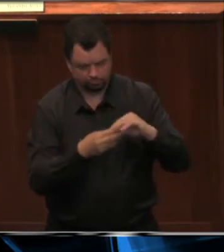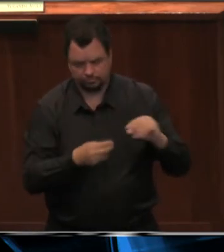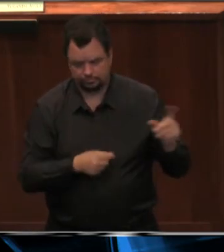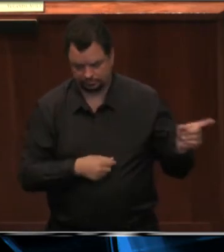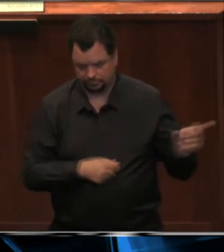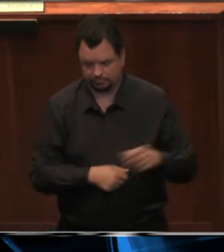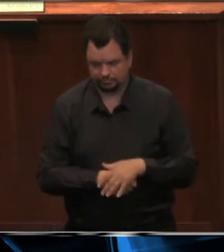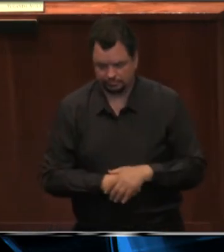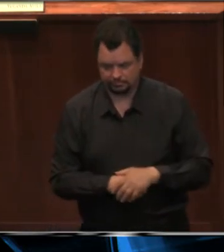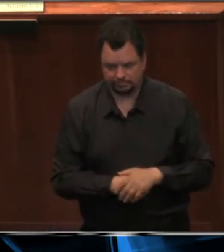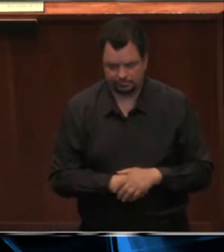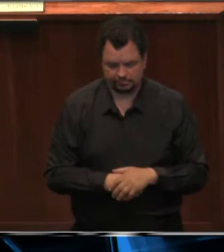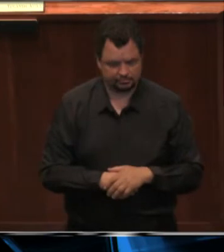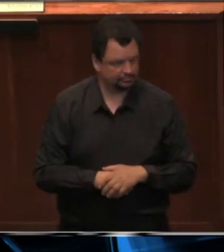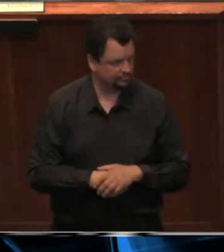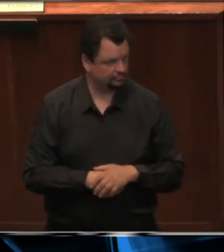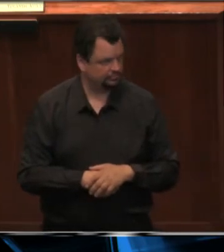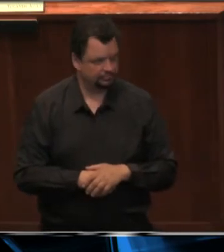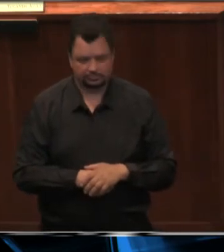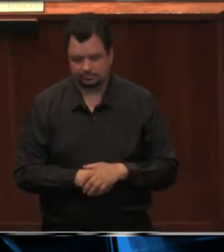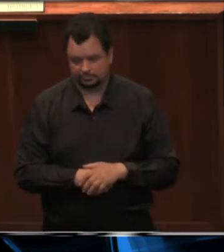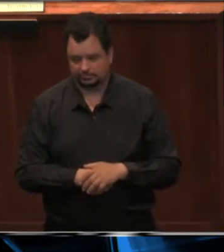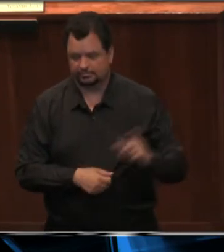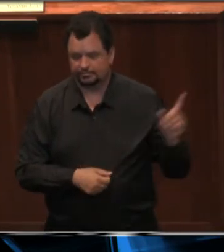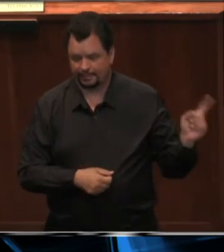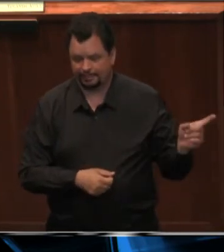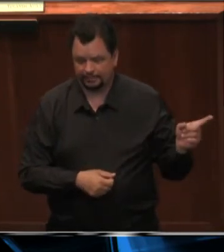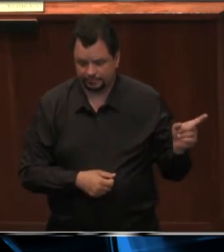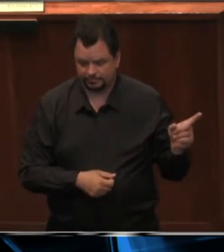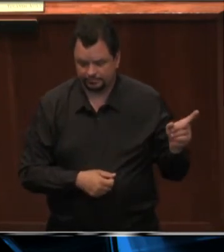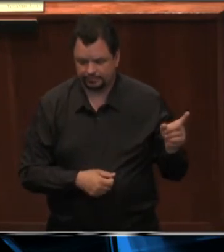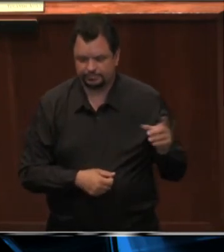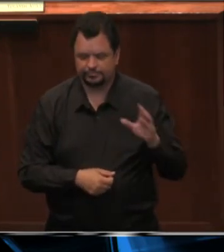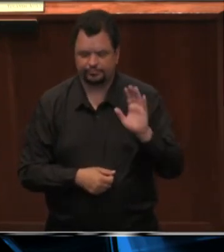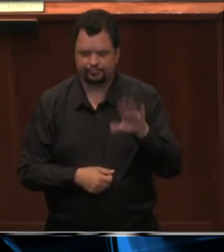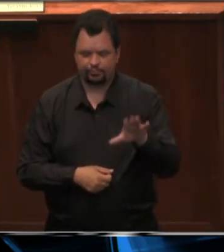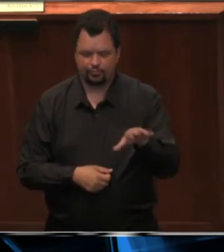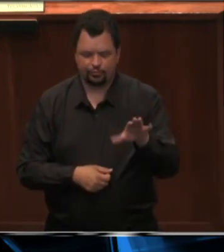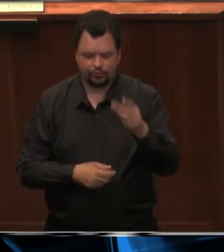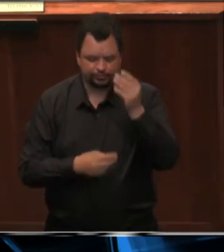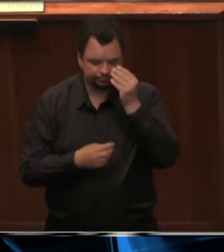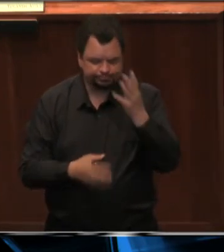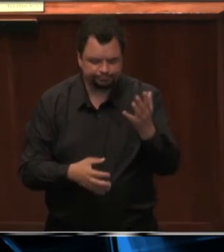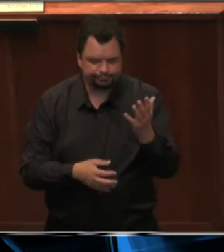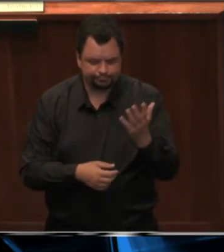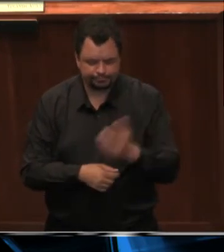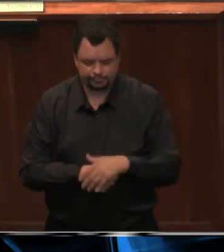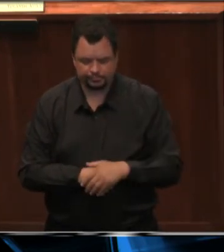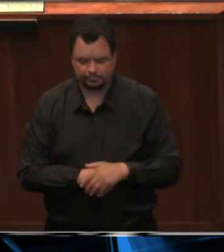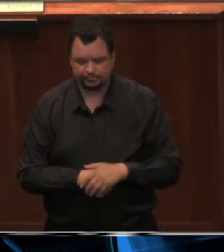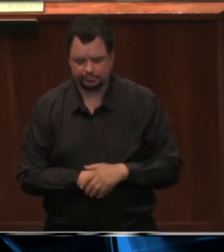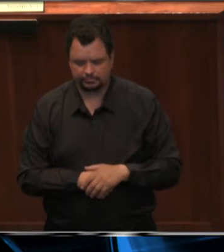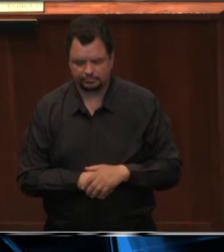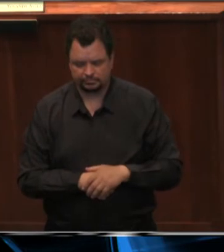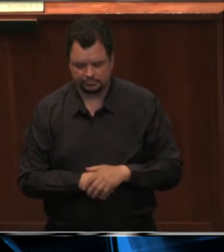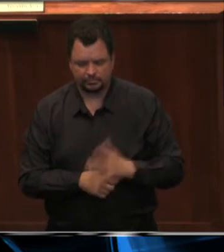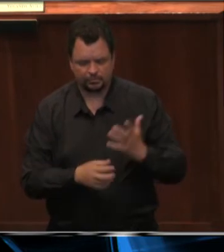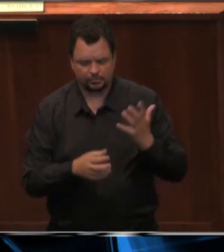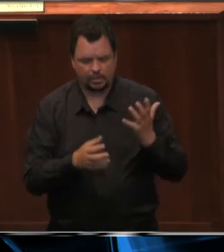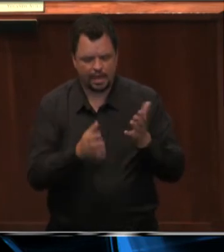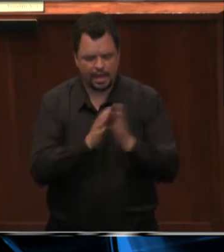So one of the things I think that we were calling out UC Health is that we did have a